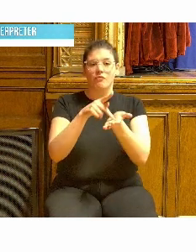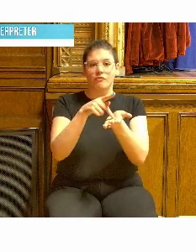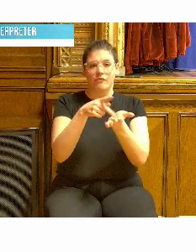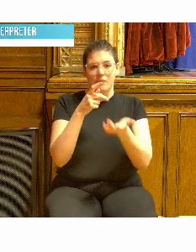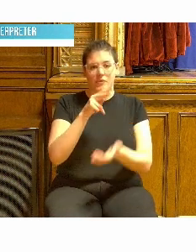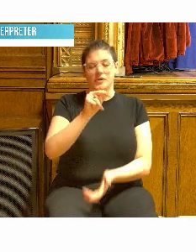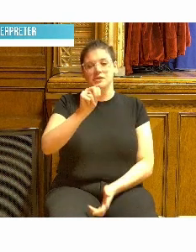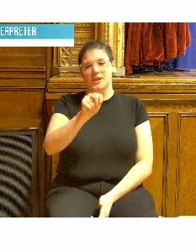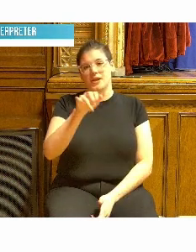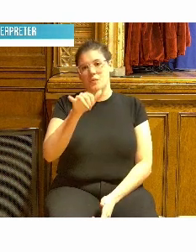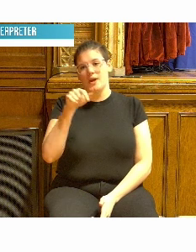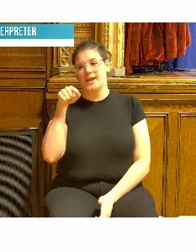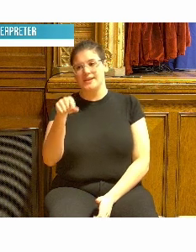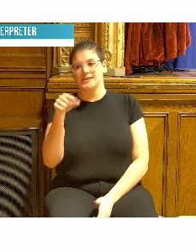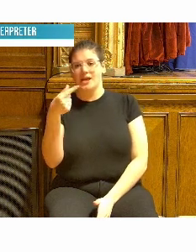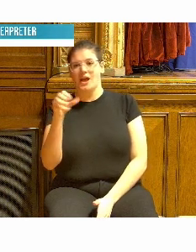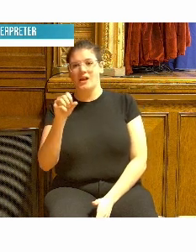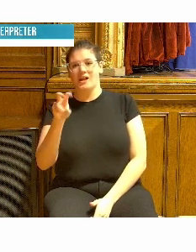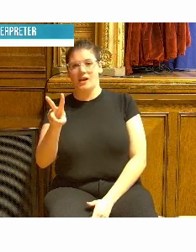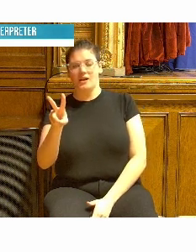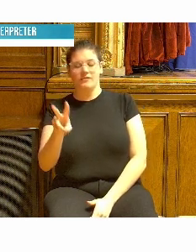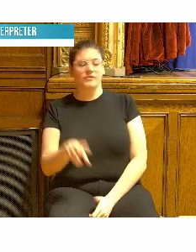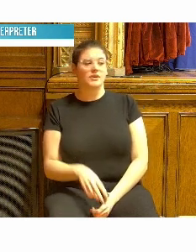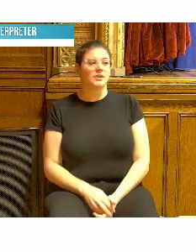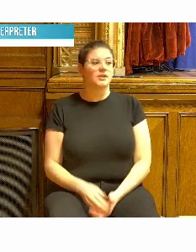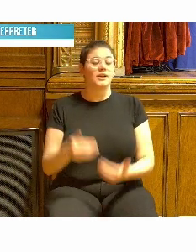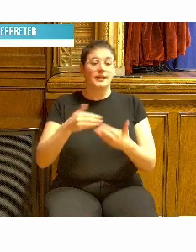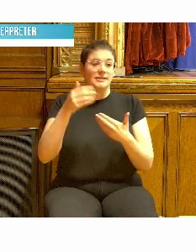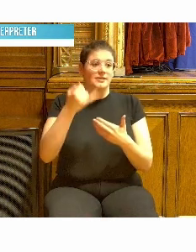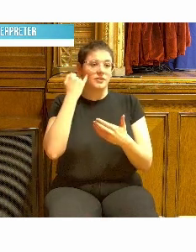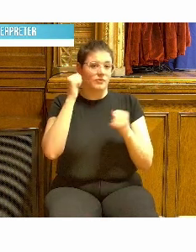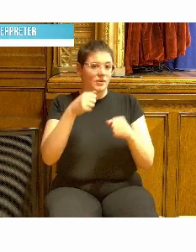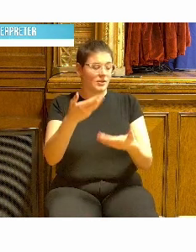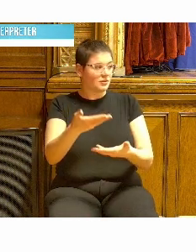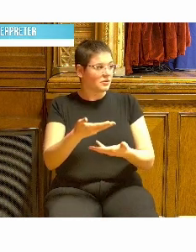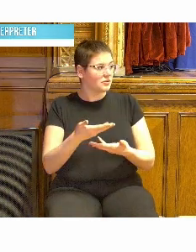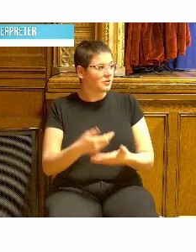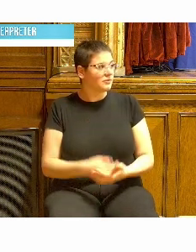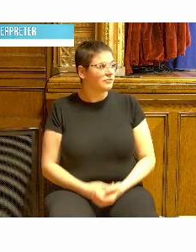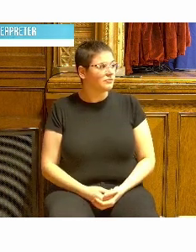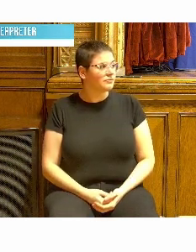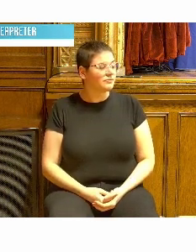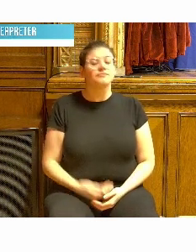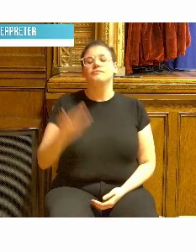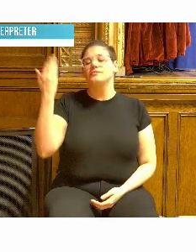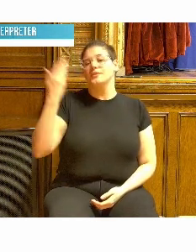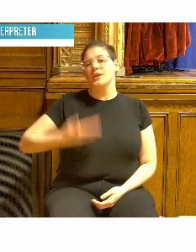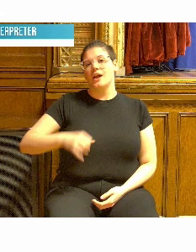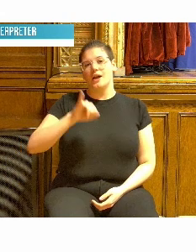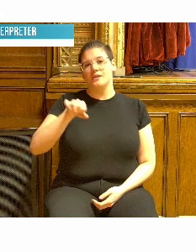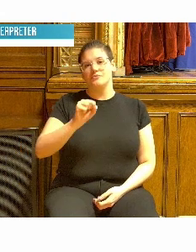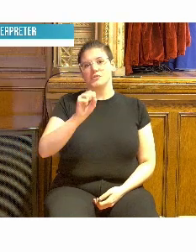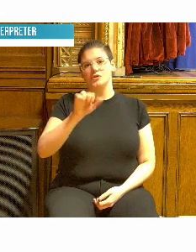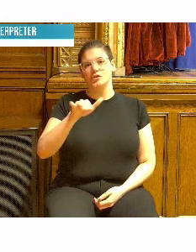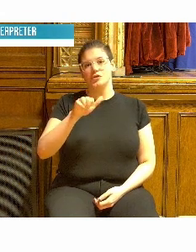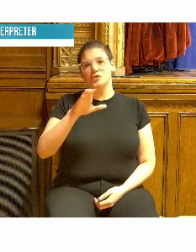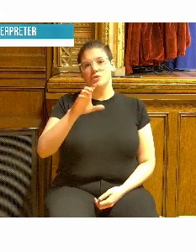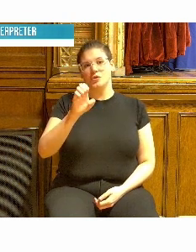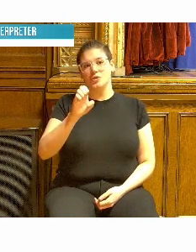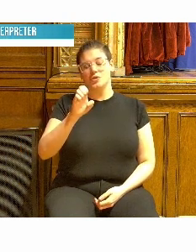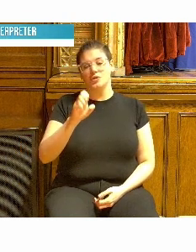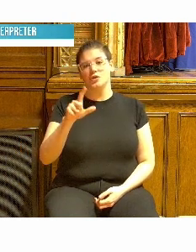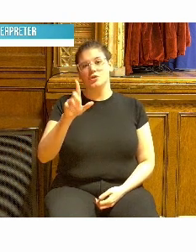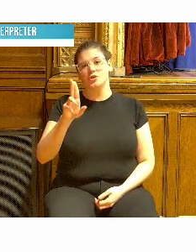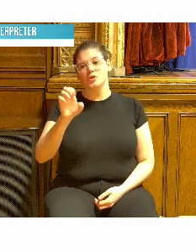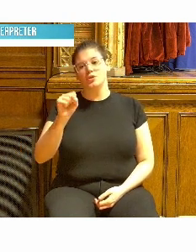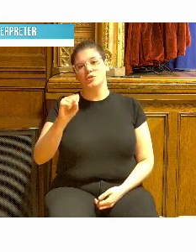reparationsny.gov. So we thank you for your testimony. And next, if you can introduce yourself. Thank you. I'm Joyce Lucas. I'm here on behalf of myself, a taxpayer,